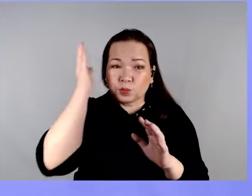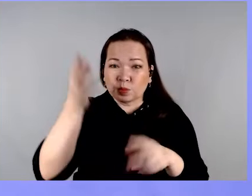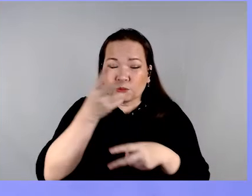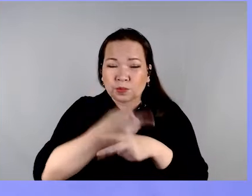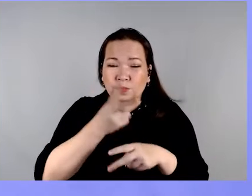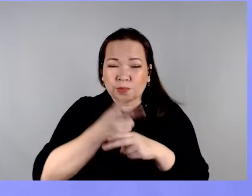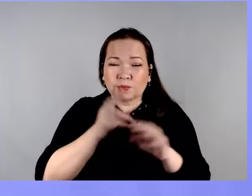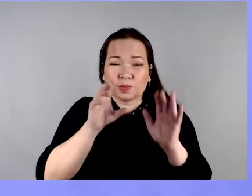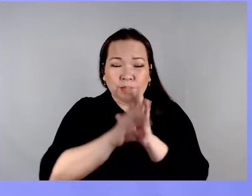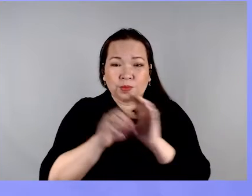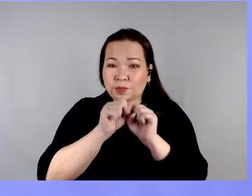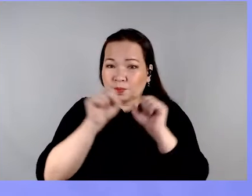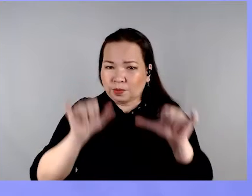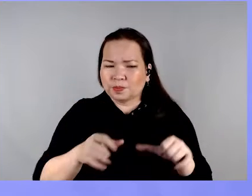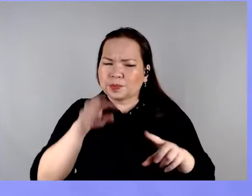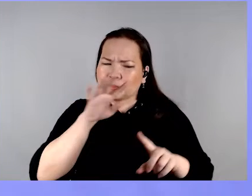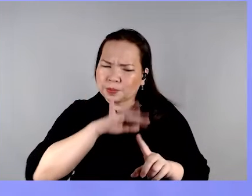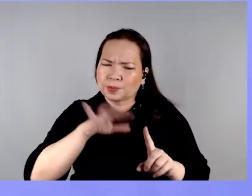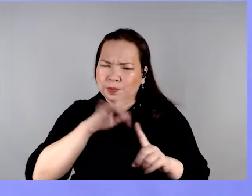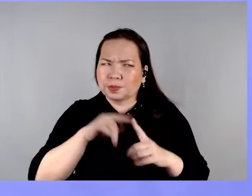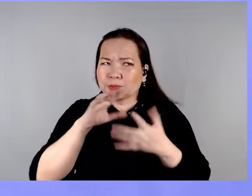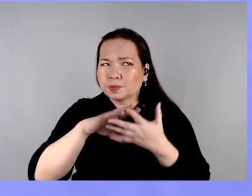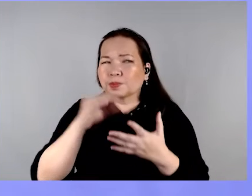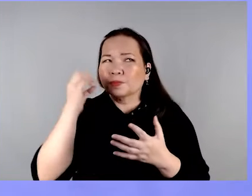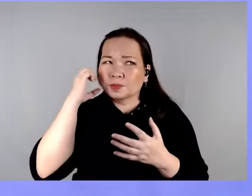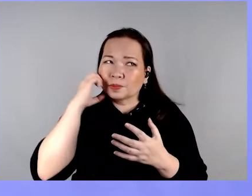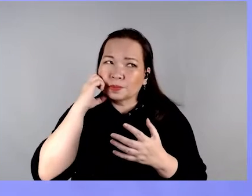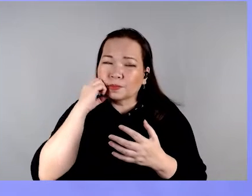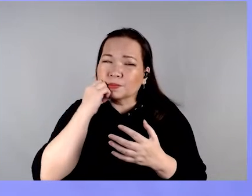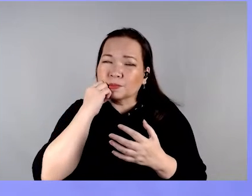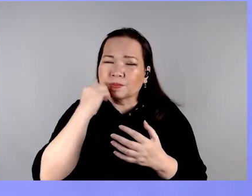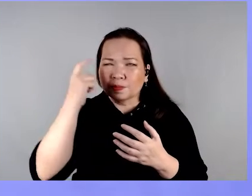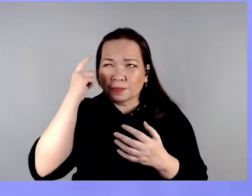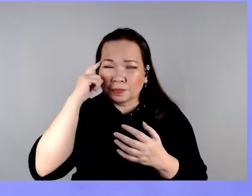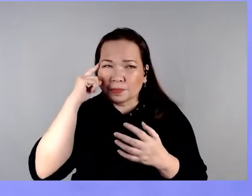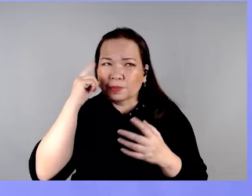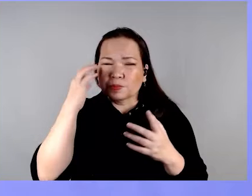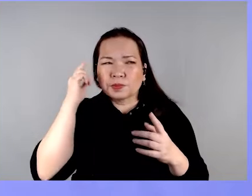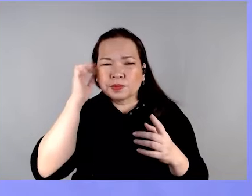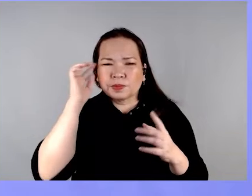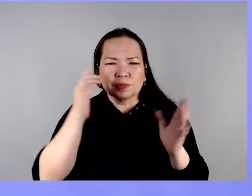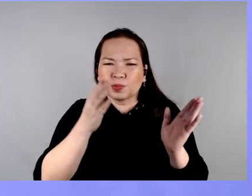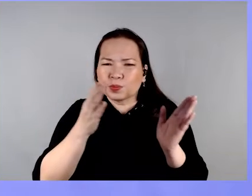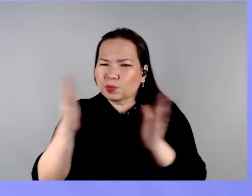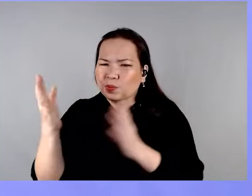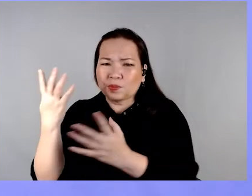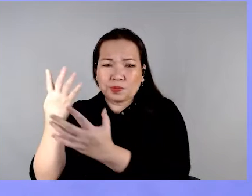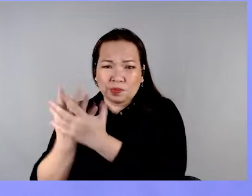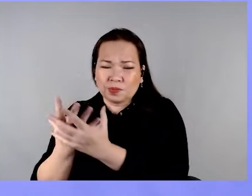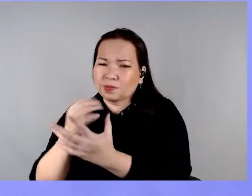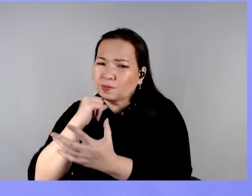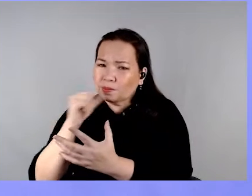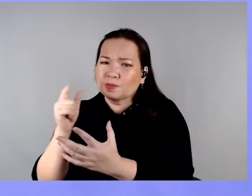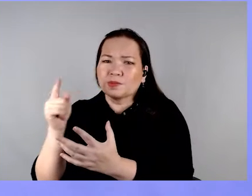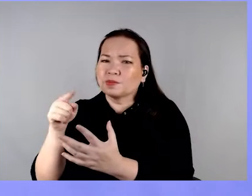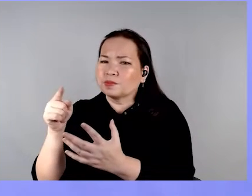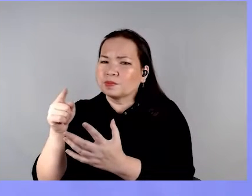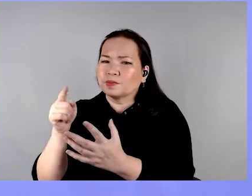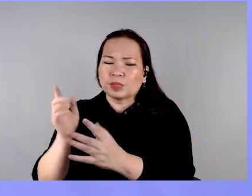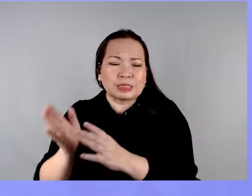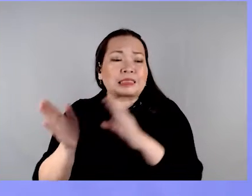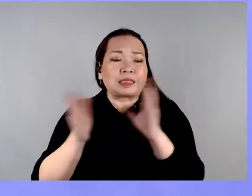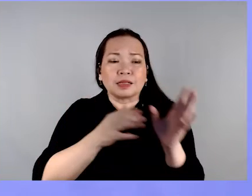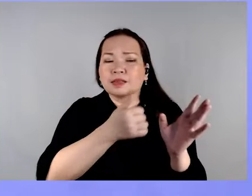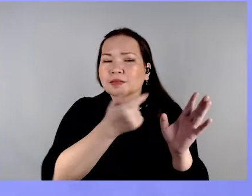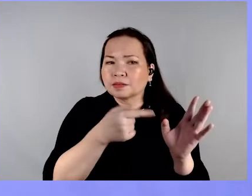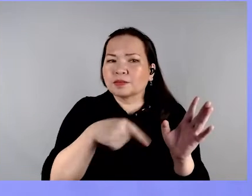criminal justice system, can make use of these observations and learnings to promote the shift away from imprisonment and to help in